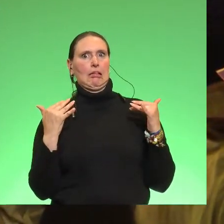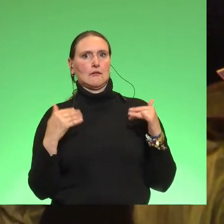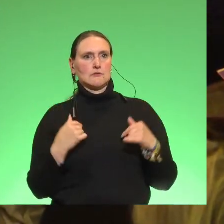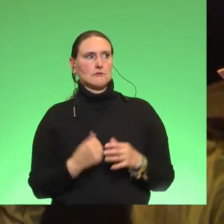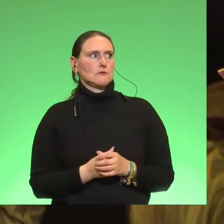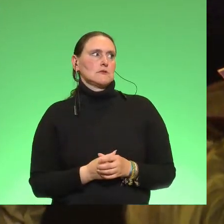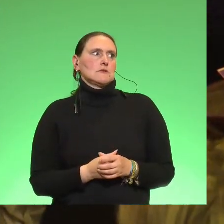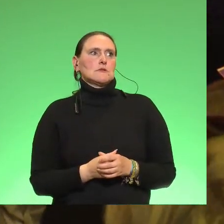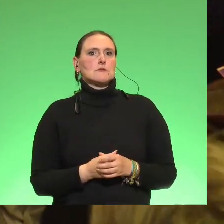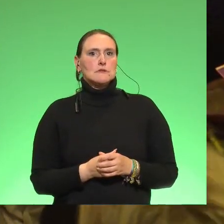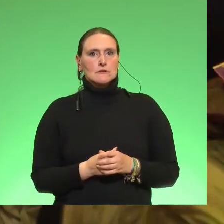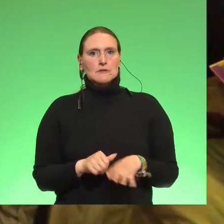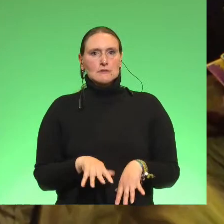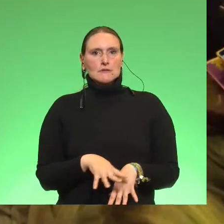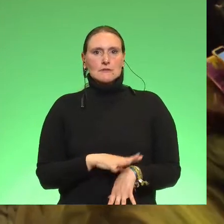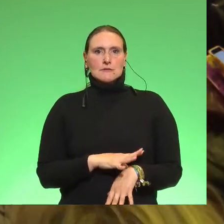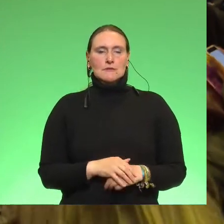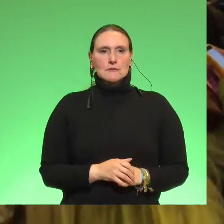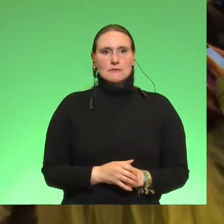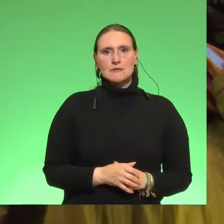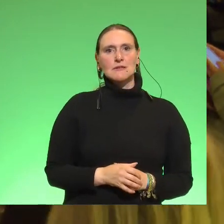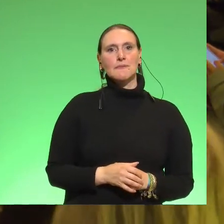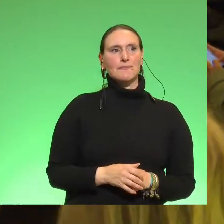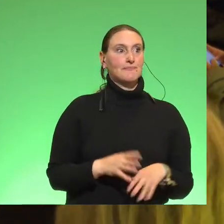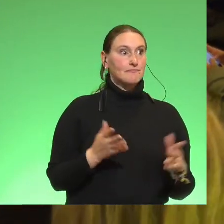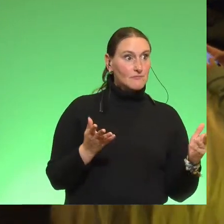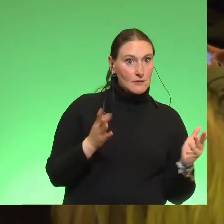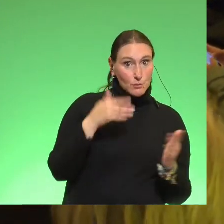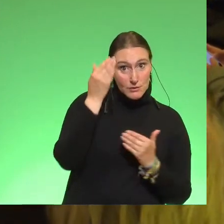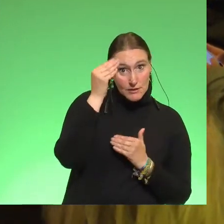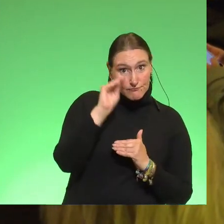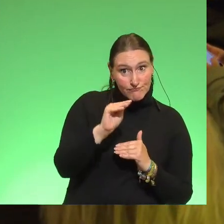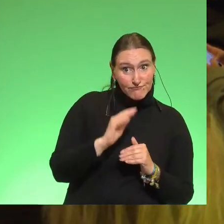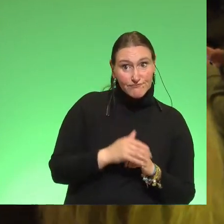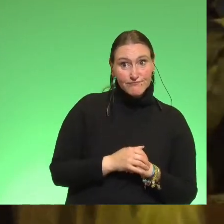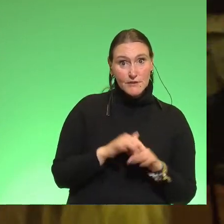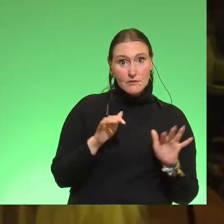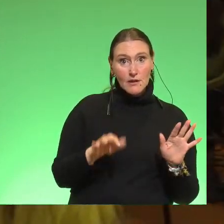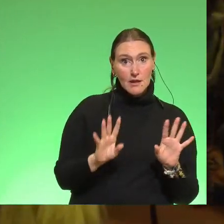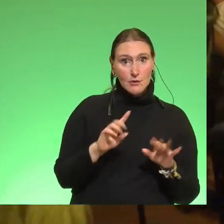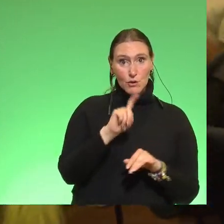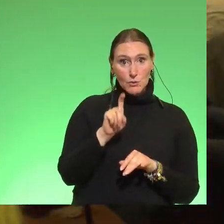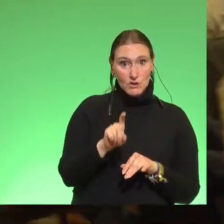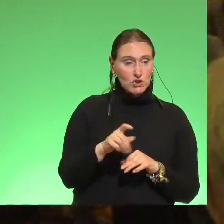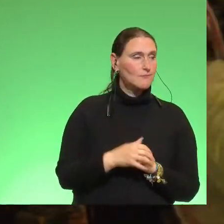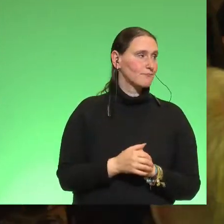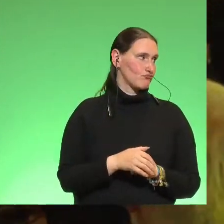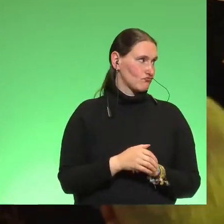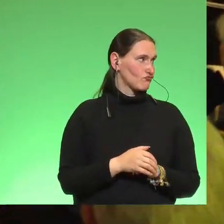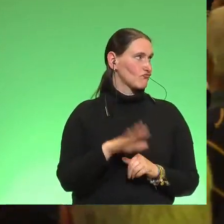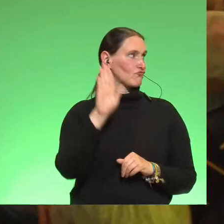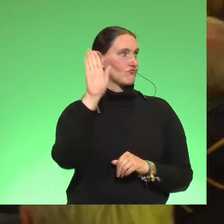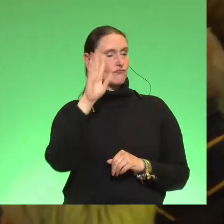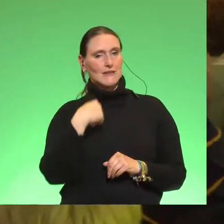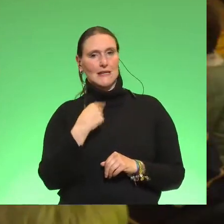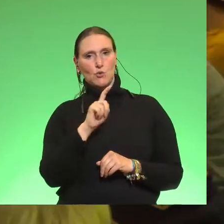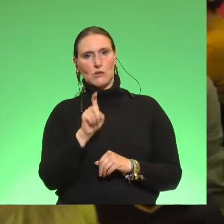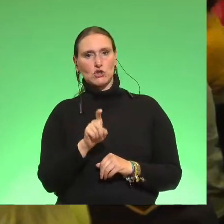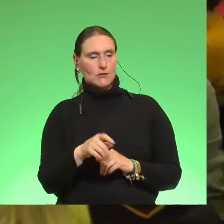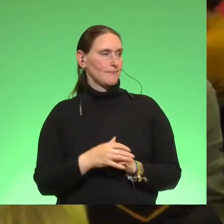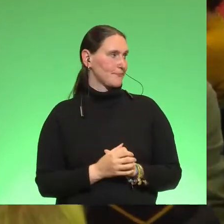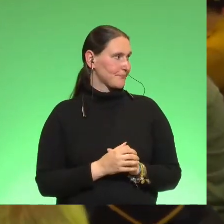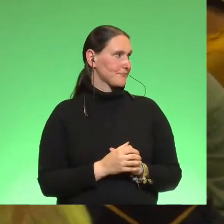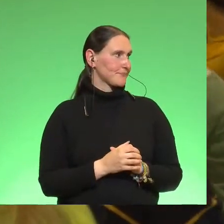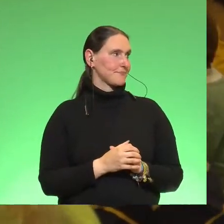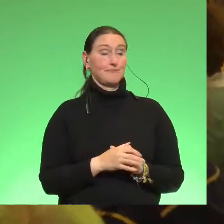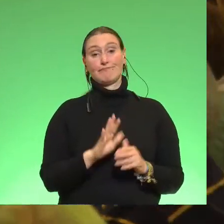So, any question or any comments? We have one here. Okay. One more question, yeah. Yes, again, thank you very much